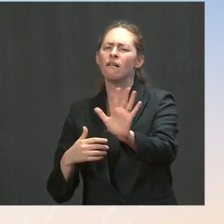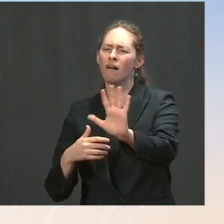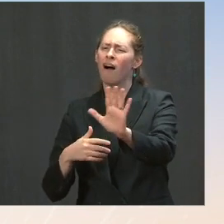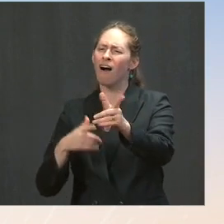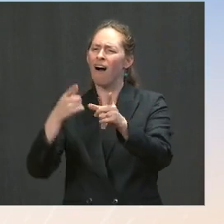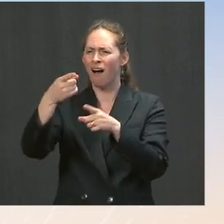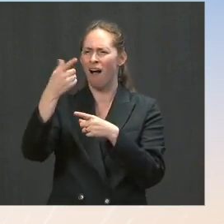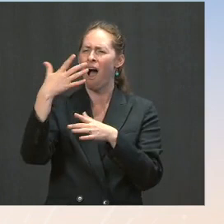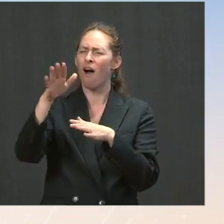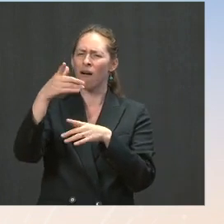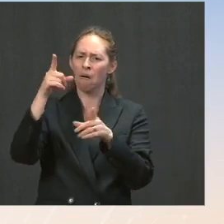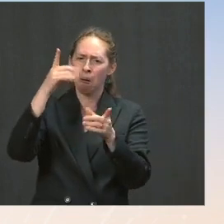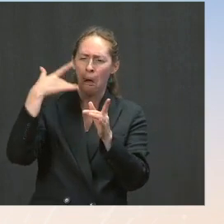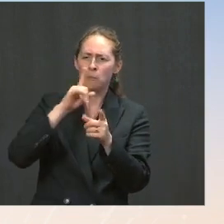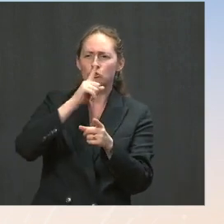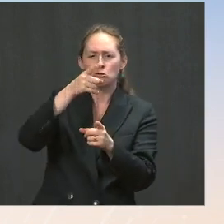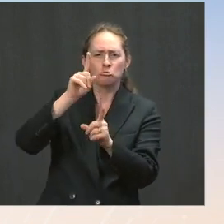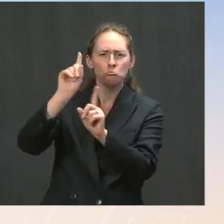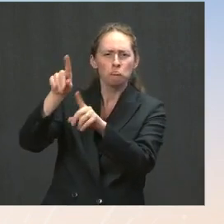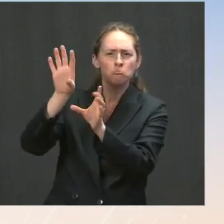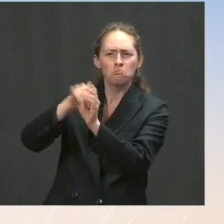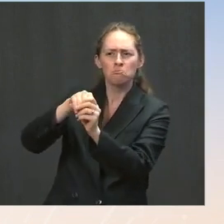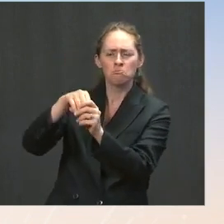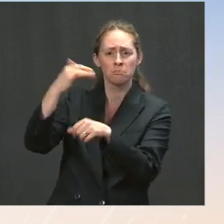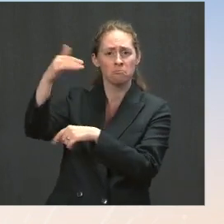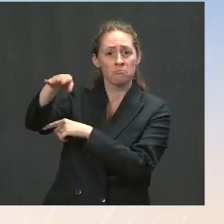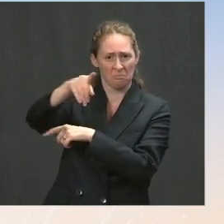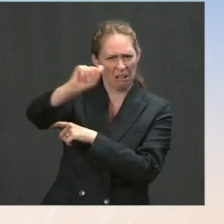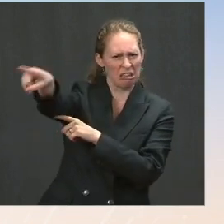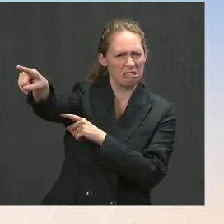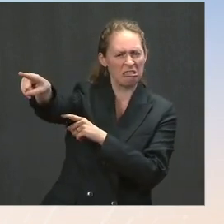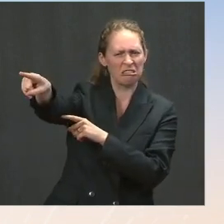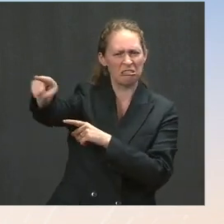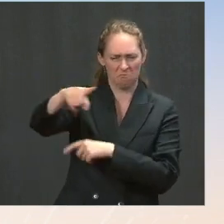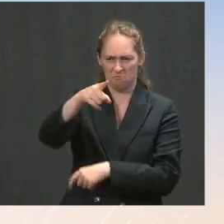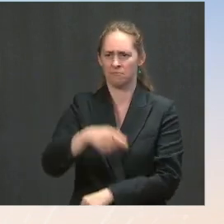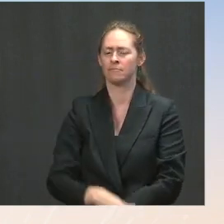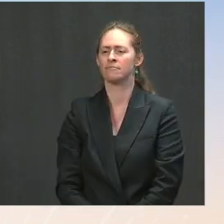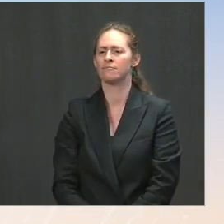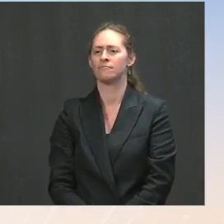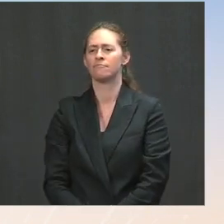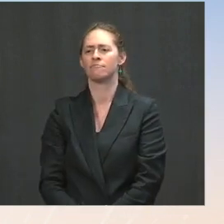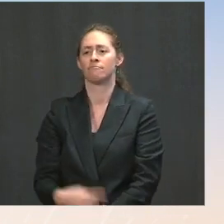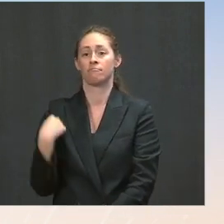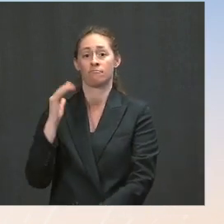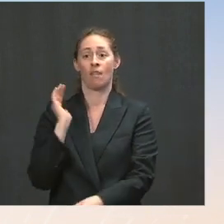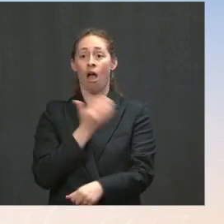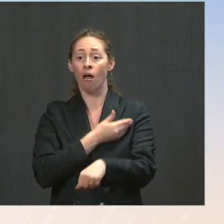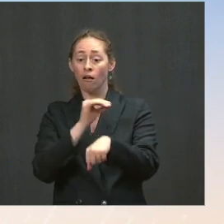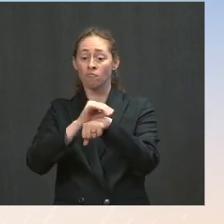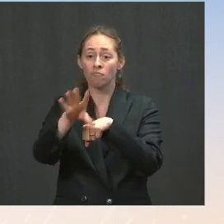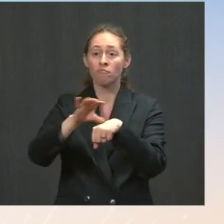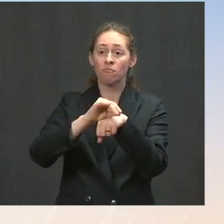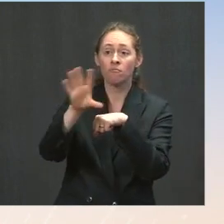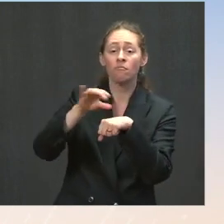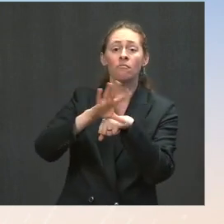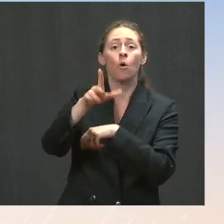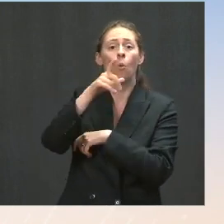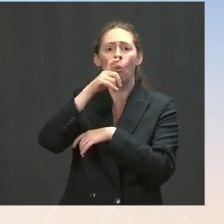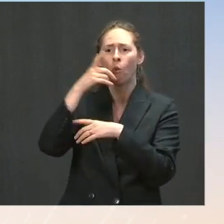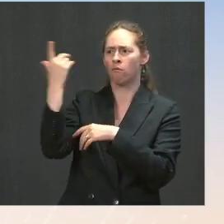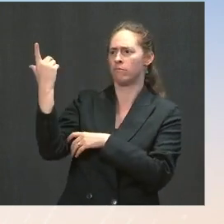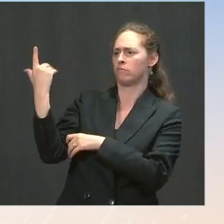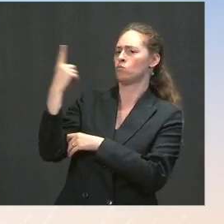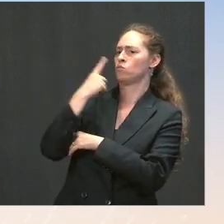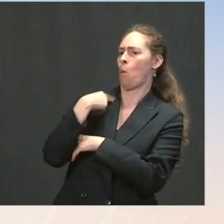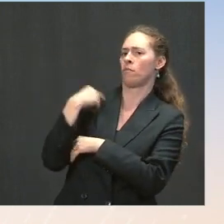this afternoon, and I think that's a great question to ask them. Our guidance is based on the public health experts and what they are advising in